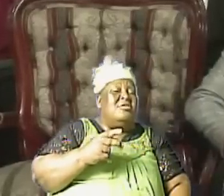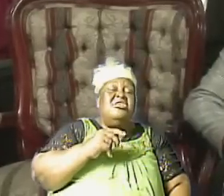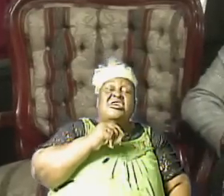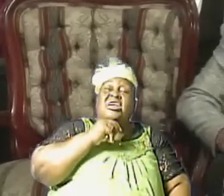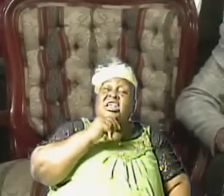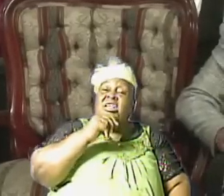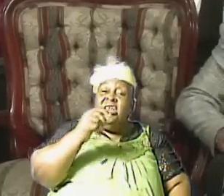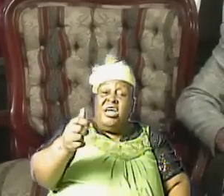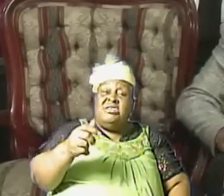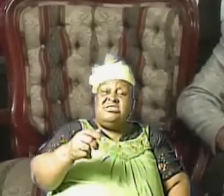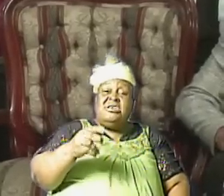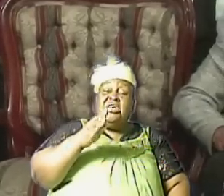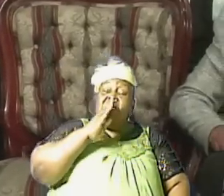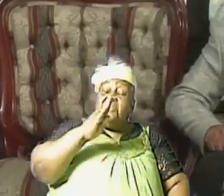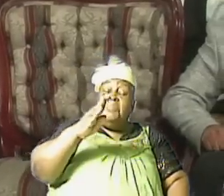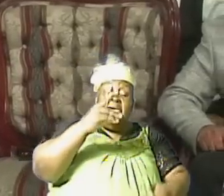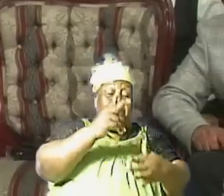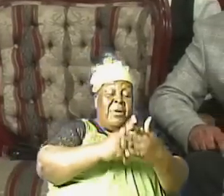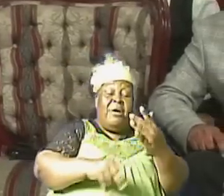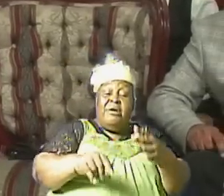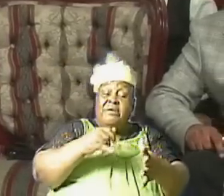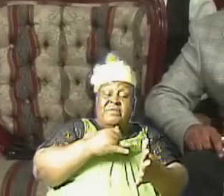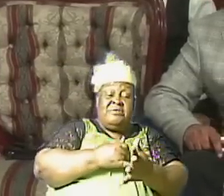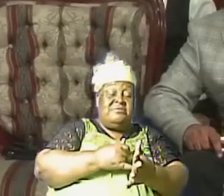but you'll not partake of it.